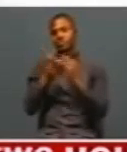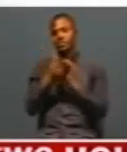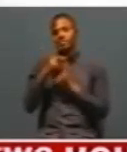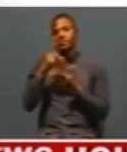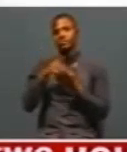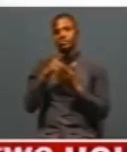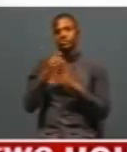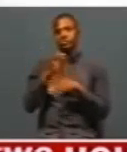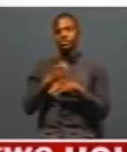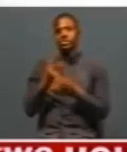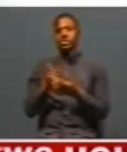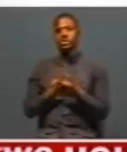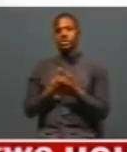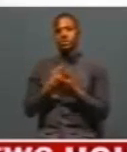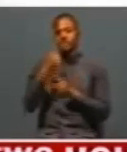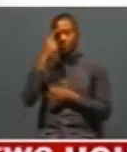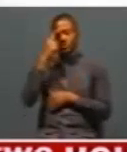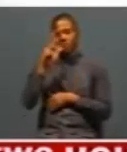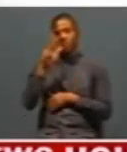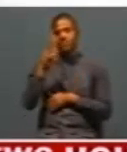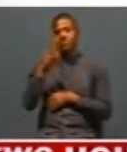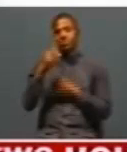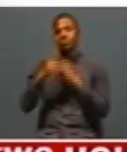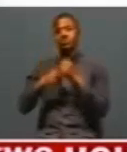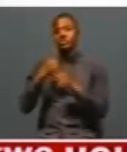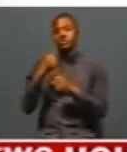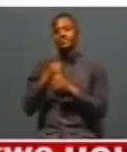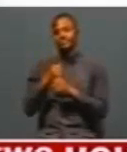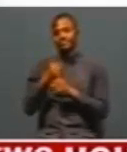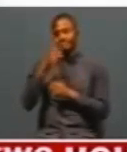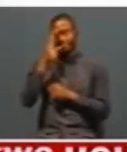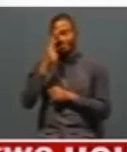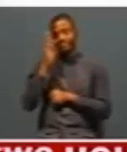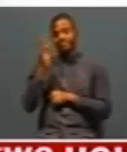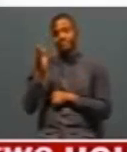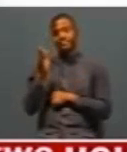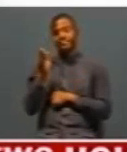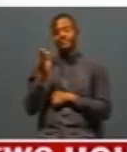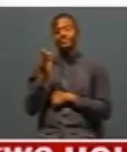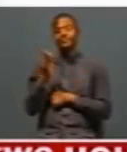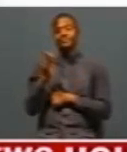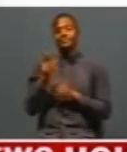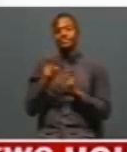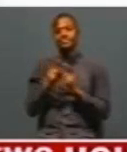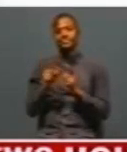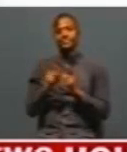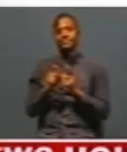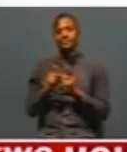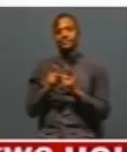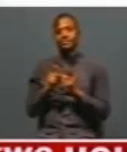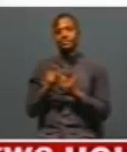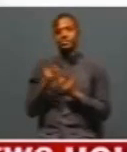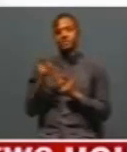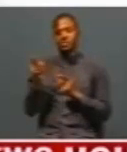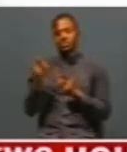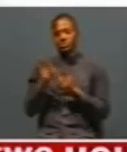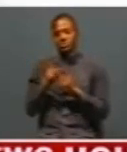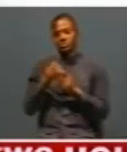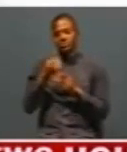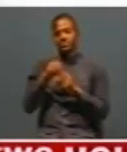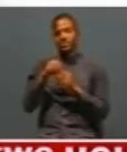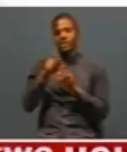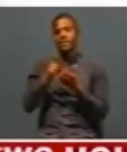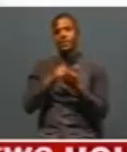Presbyterian Church of Ghana for 34 years. The late GBK Owusu was a colossus within the